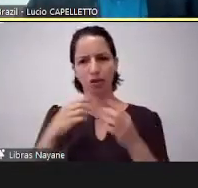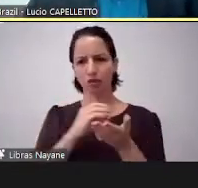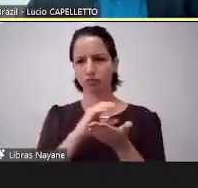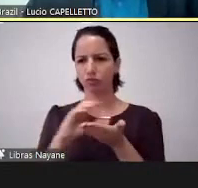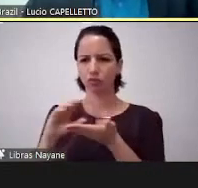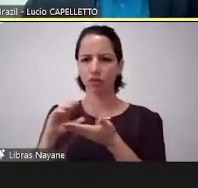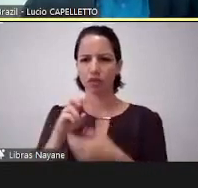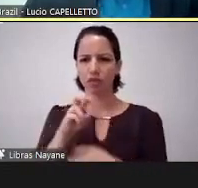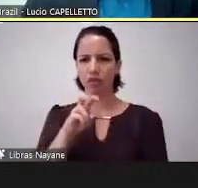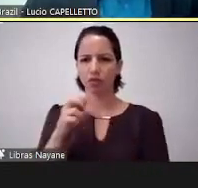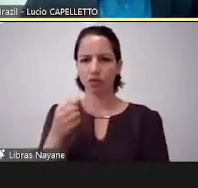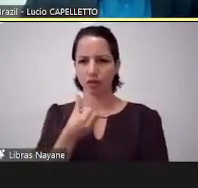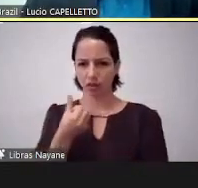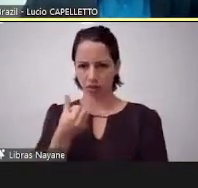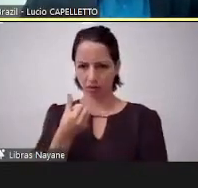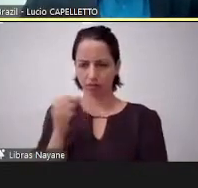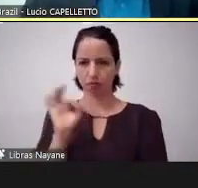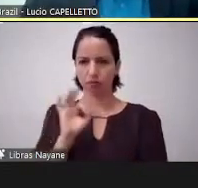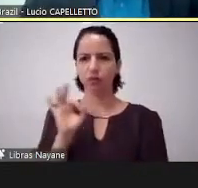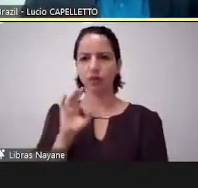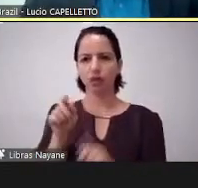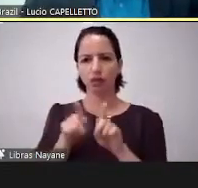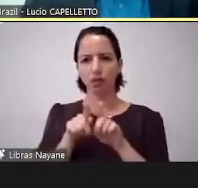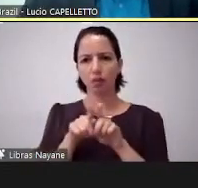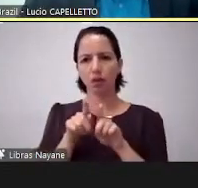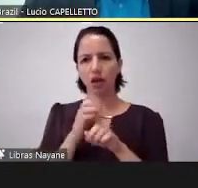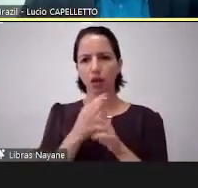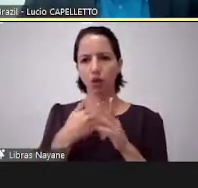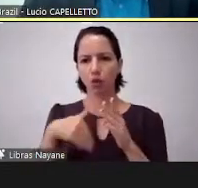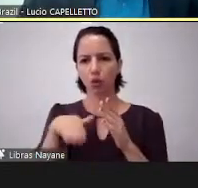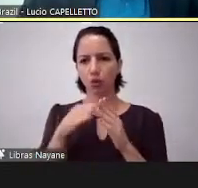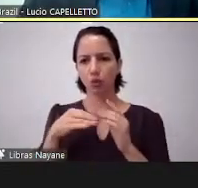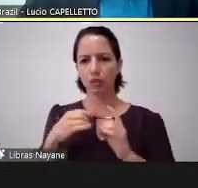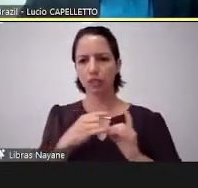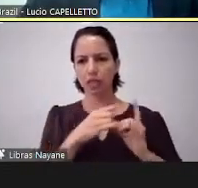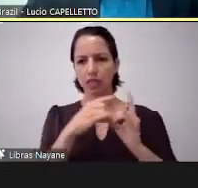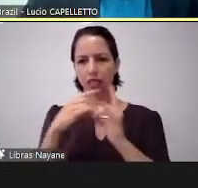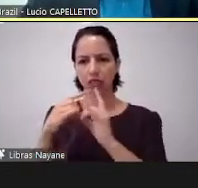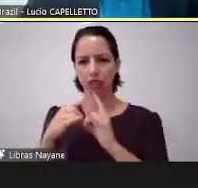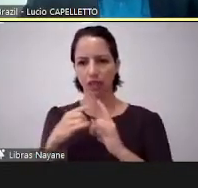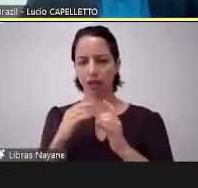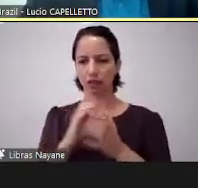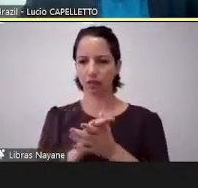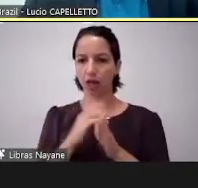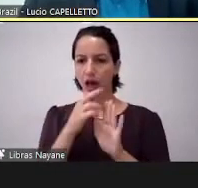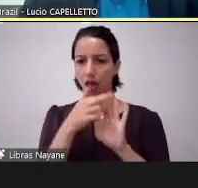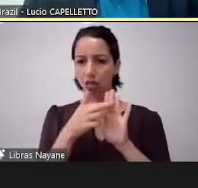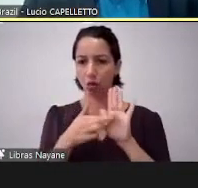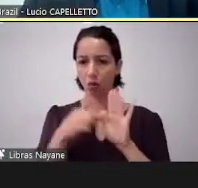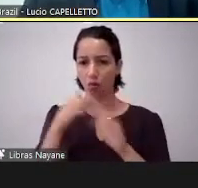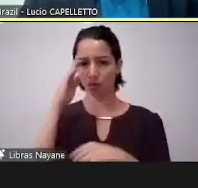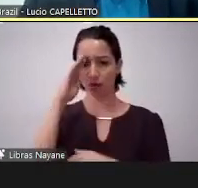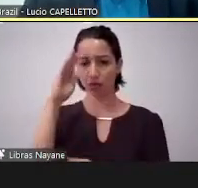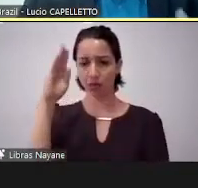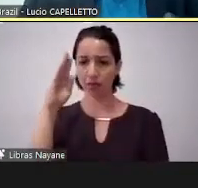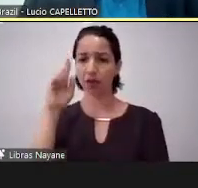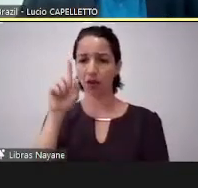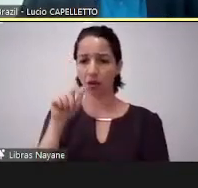its policies, in their policies on investments. The main norm